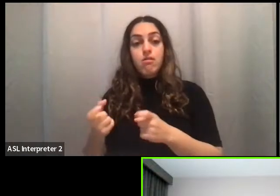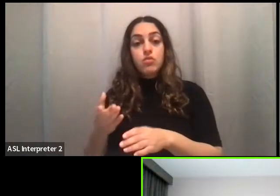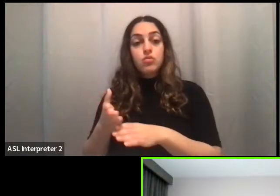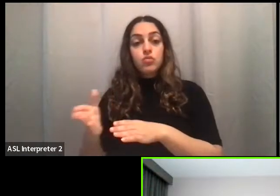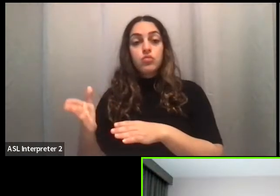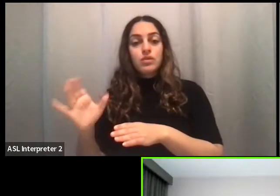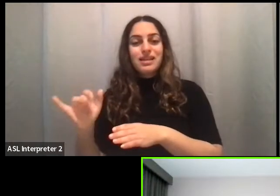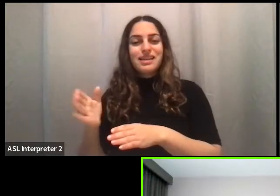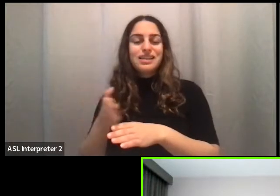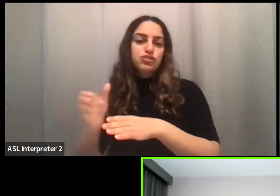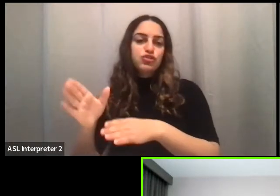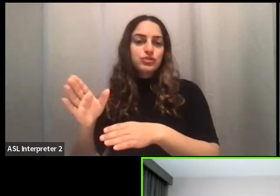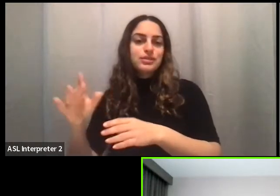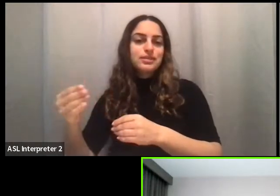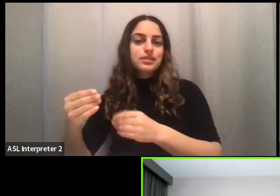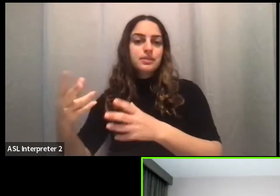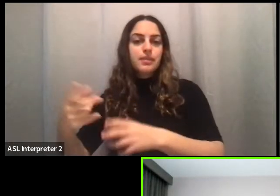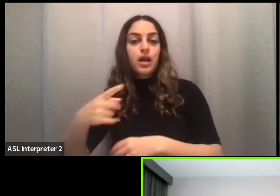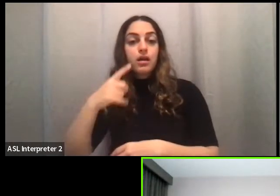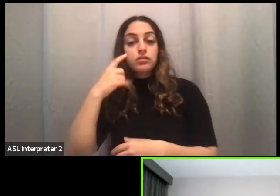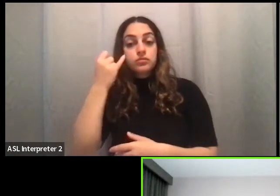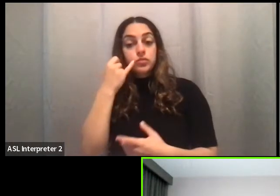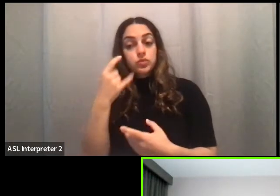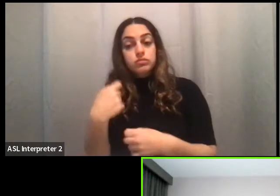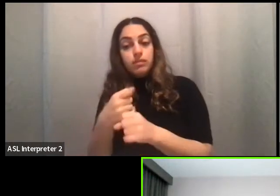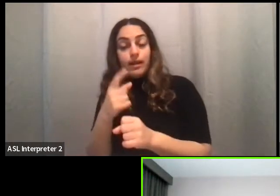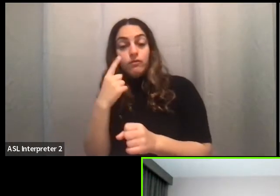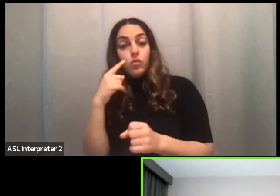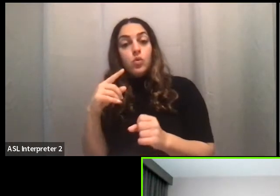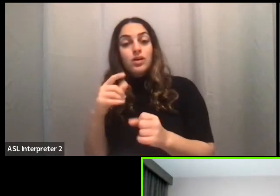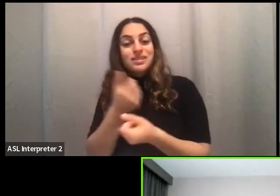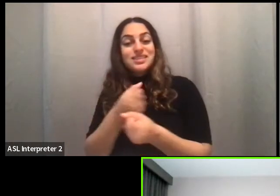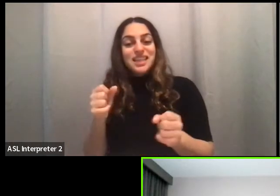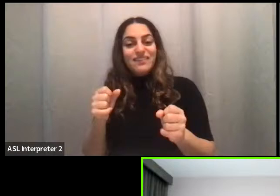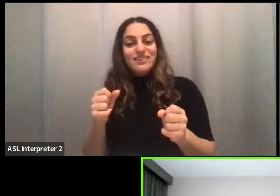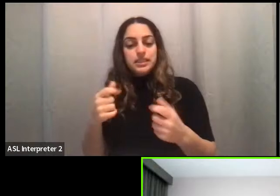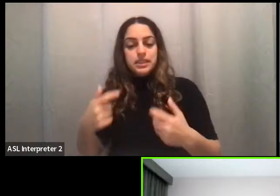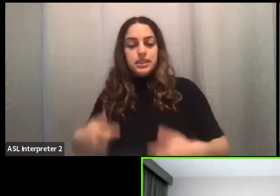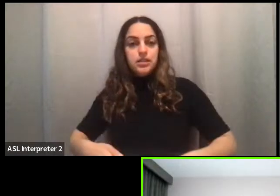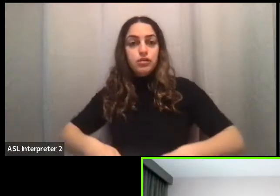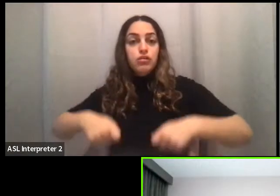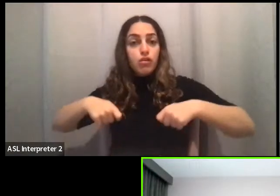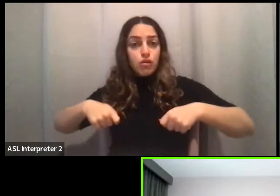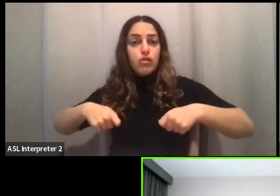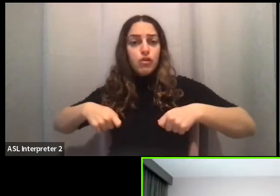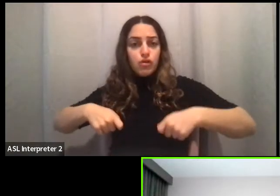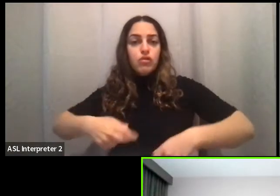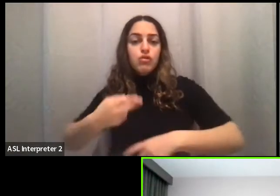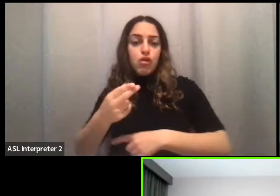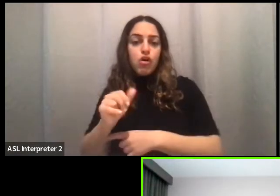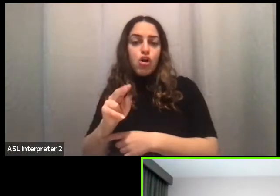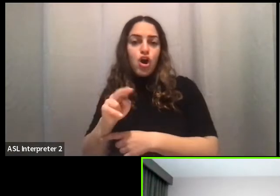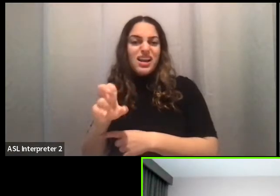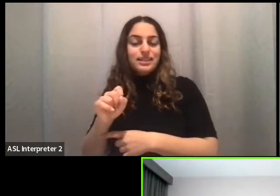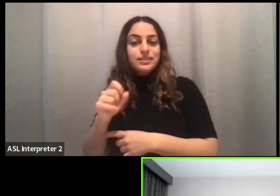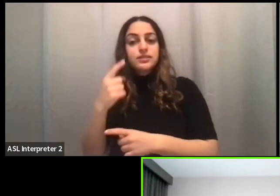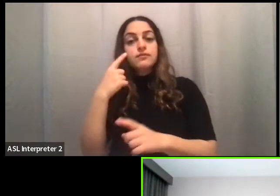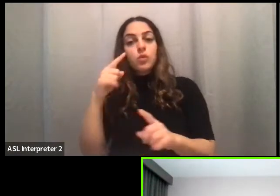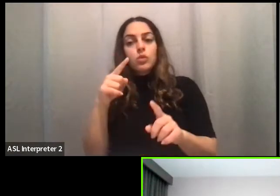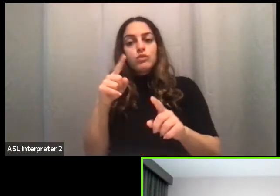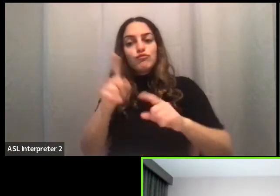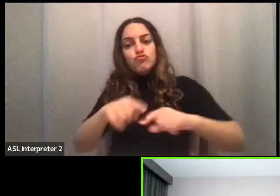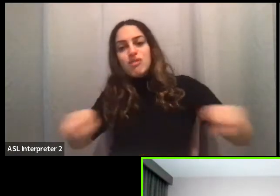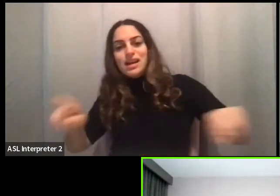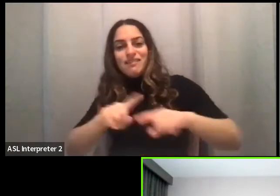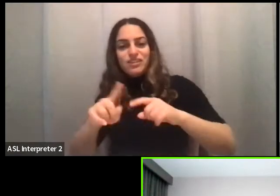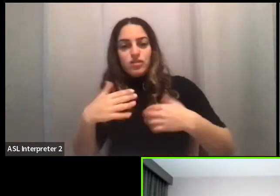for construction of safety harnesses that fit a wider variety of body types and helmet